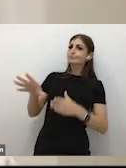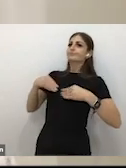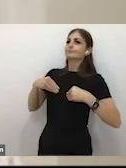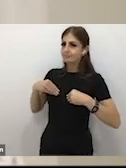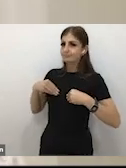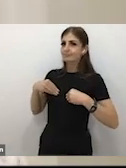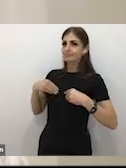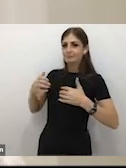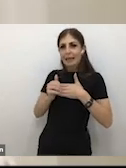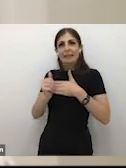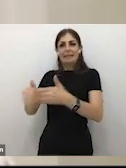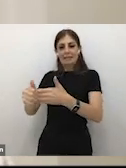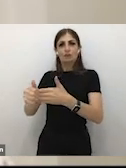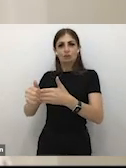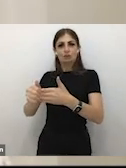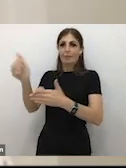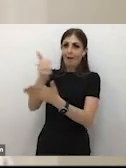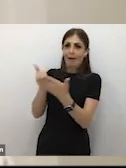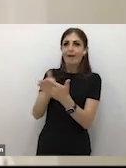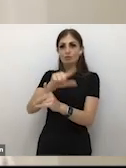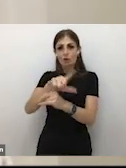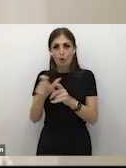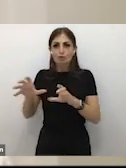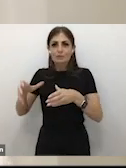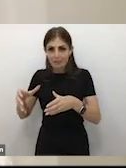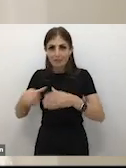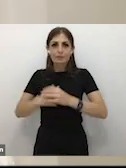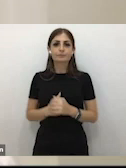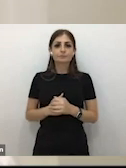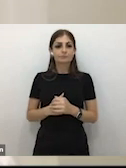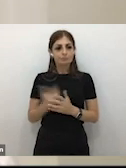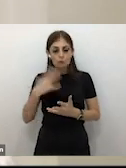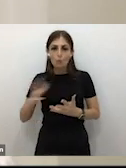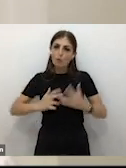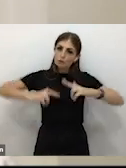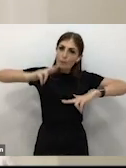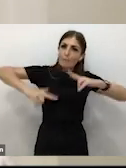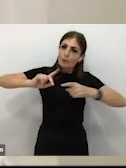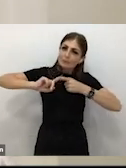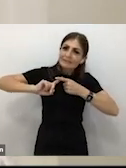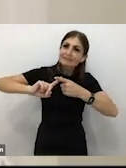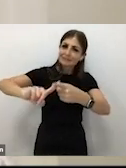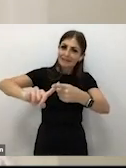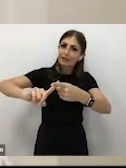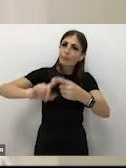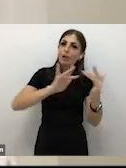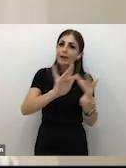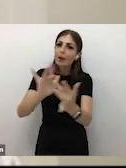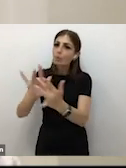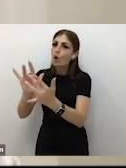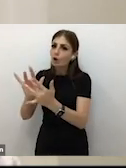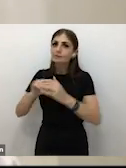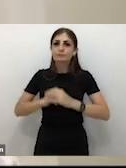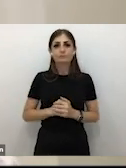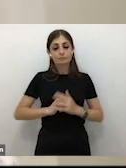all areas of the arts and cultural sector, seek to build sustainable and enduring networks,